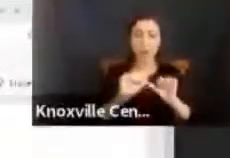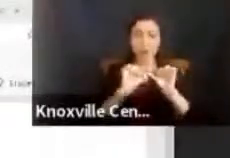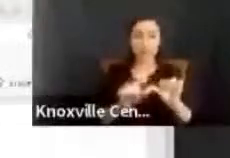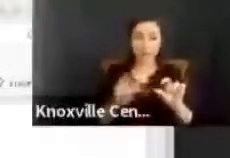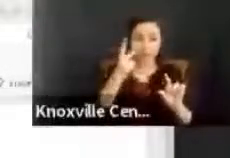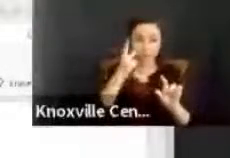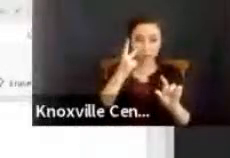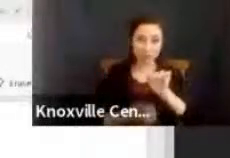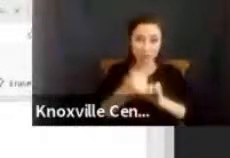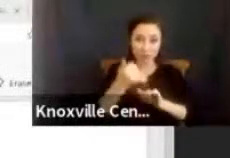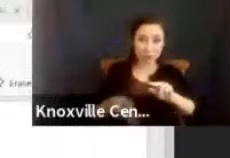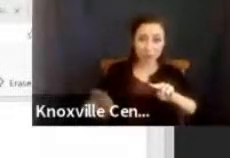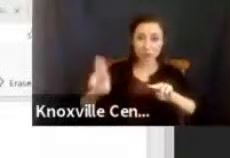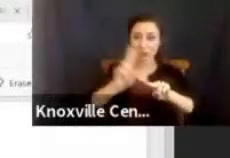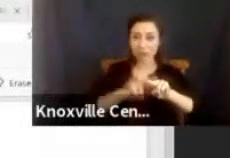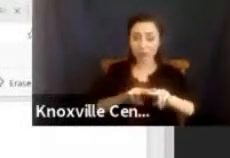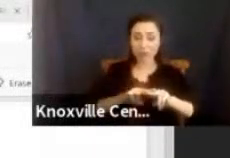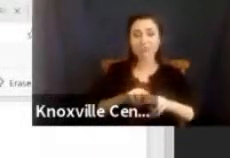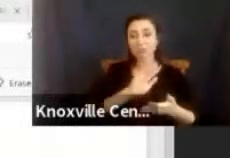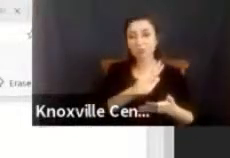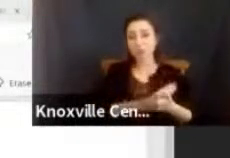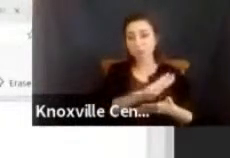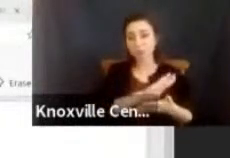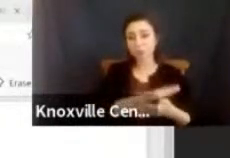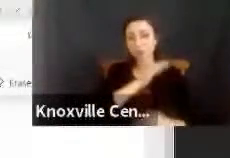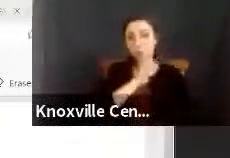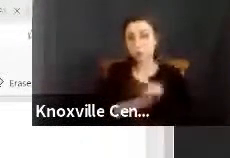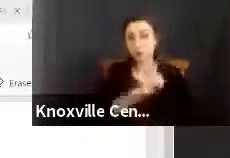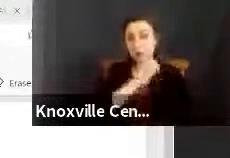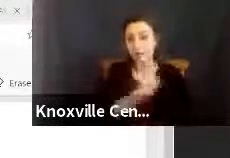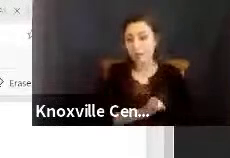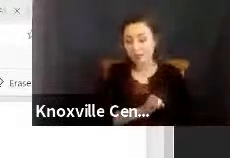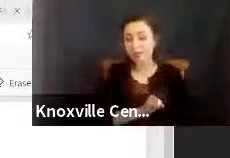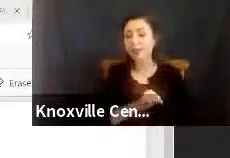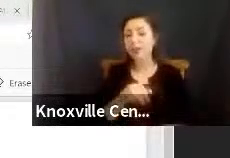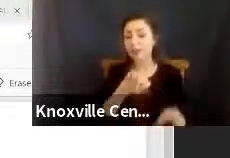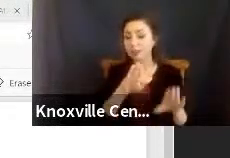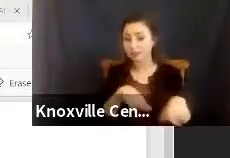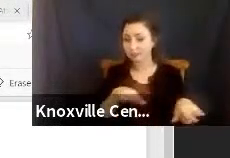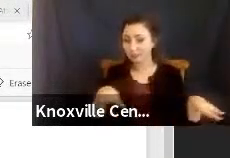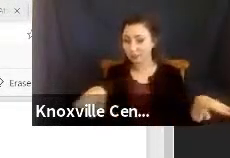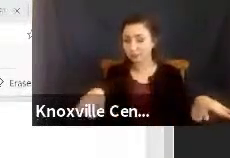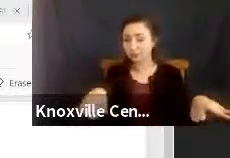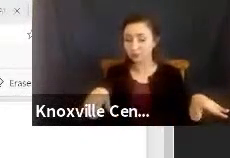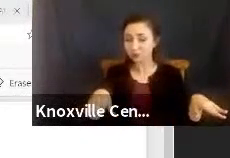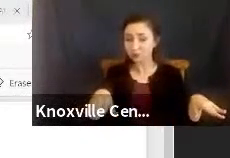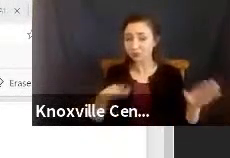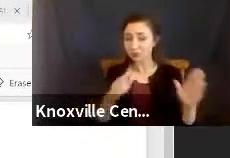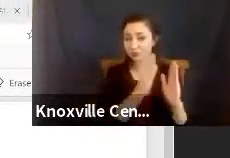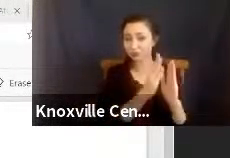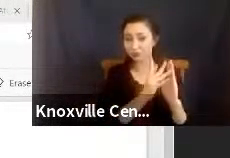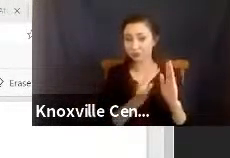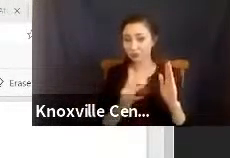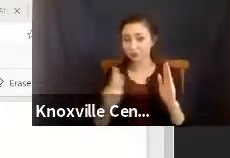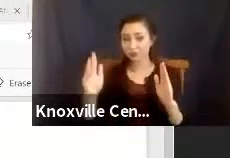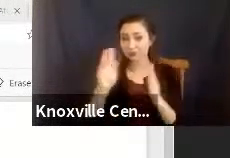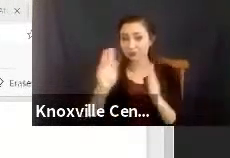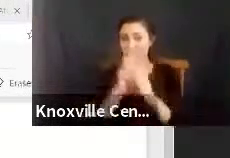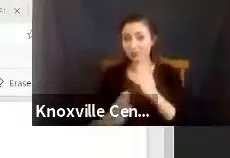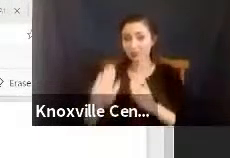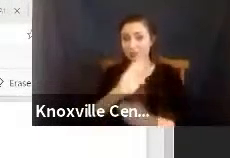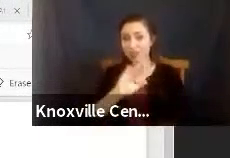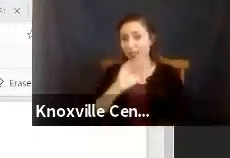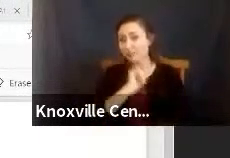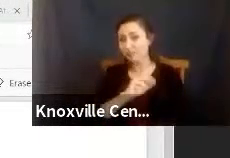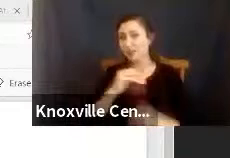increases in school-aged children and up into college age young